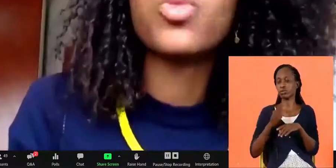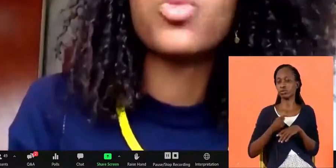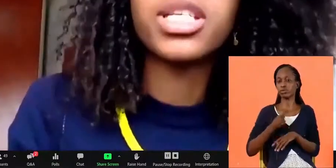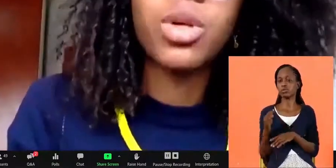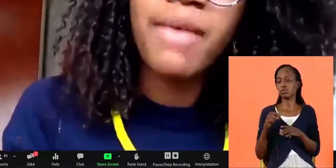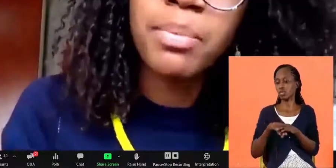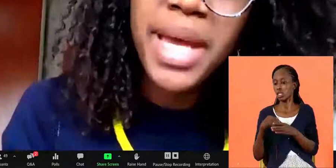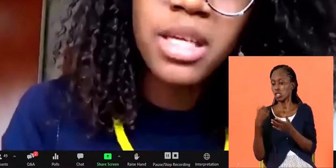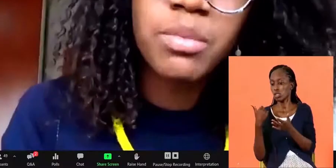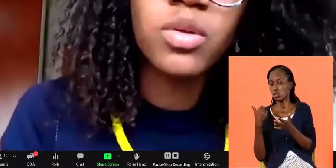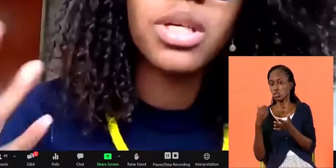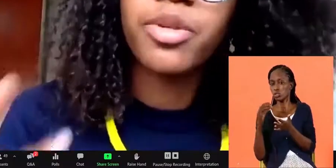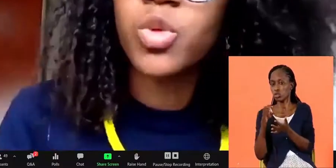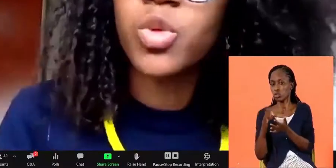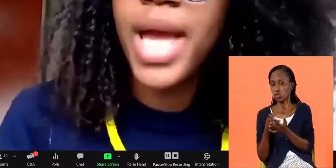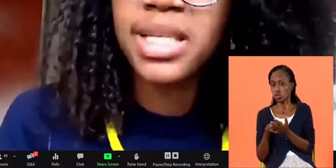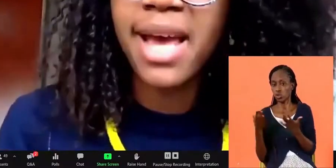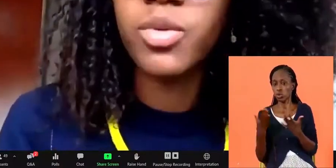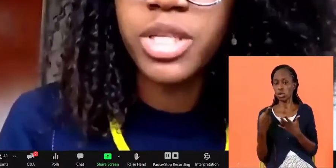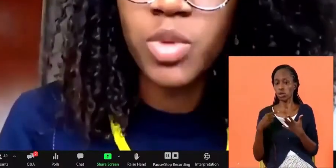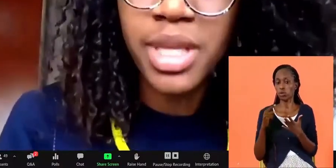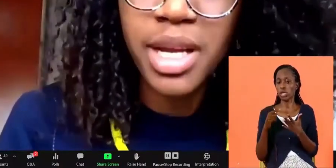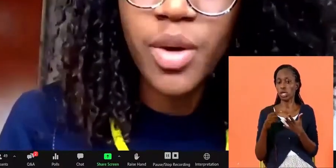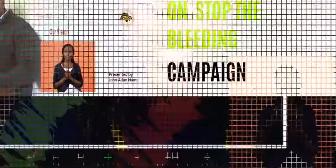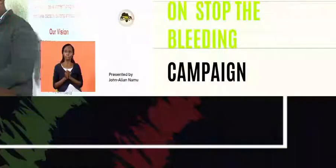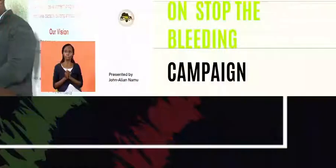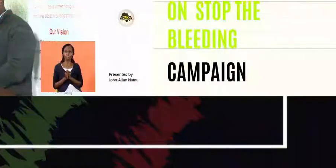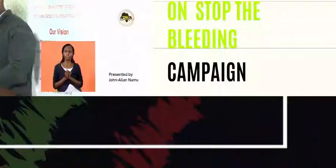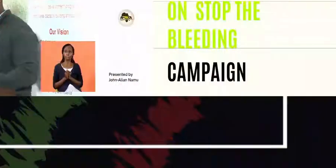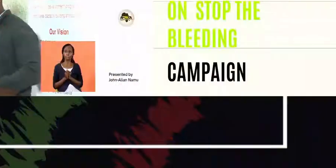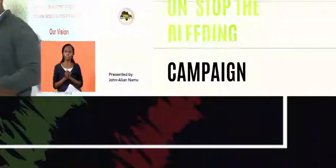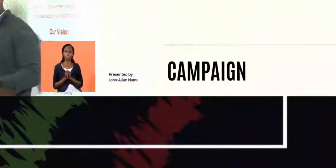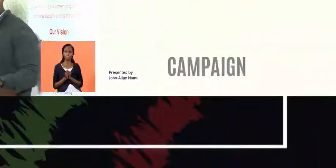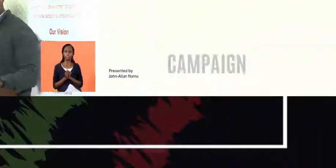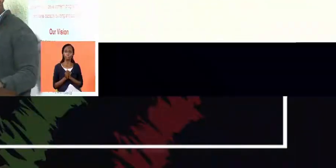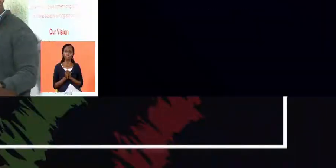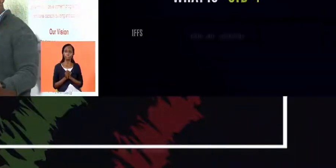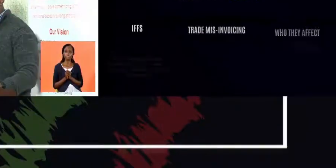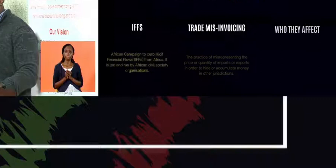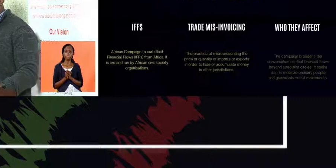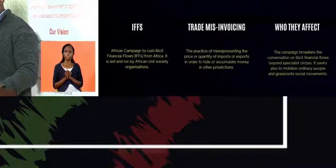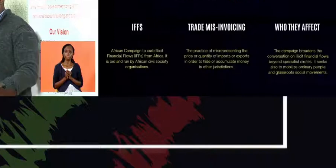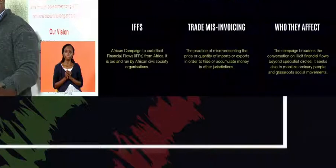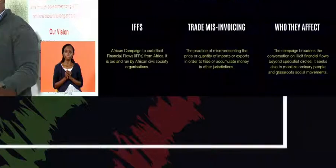in situations where we have a begging bowl because we actually have the riches within our own countries.